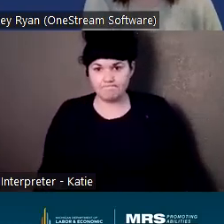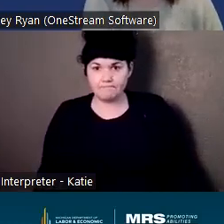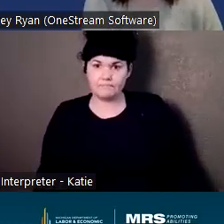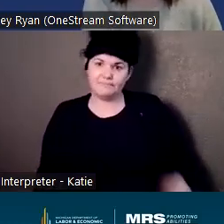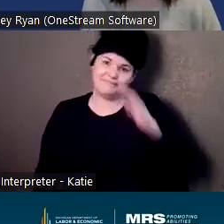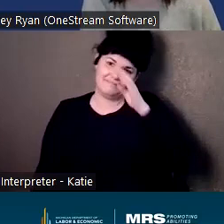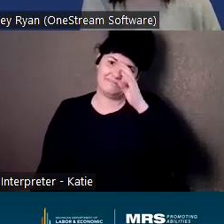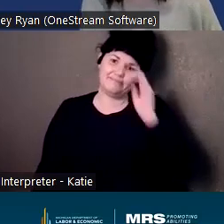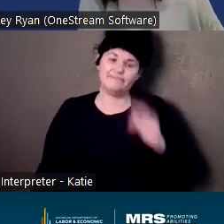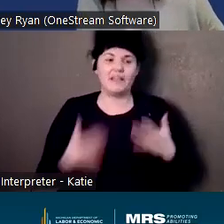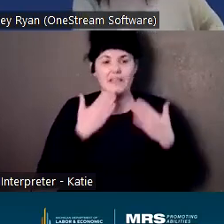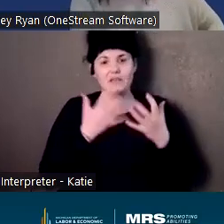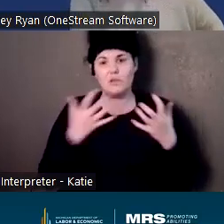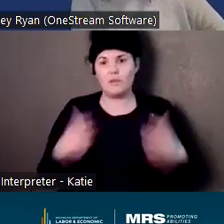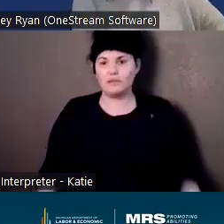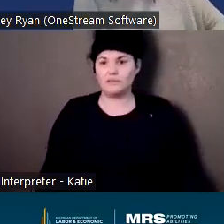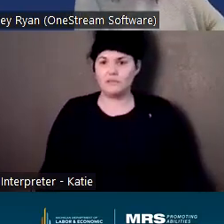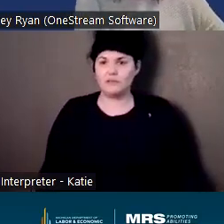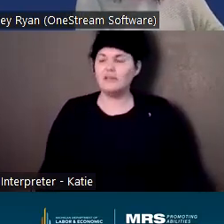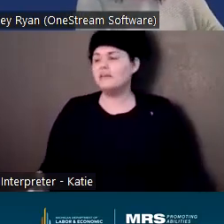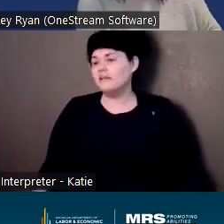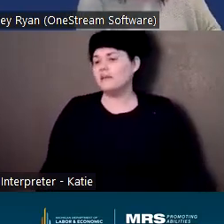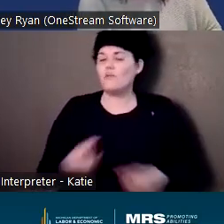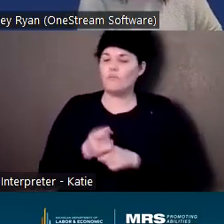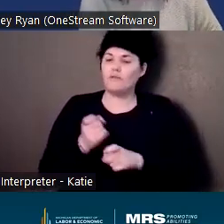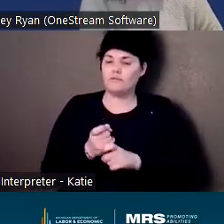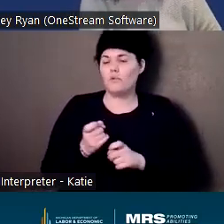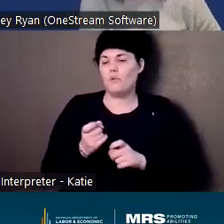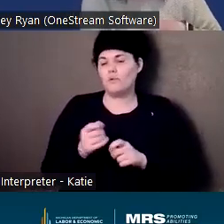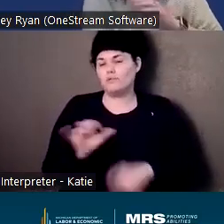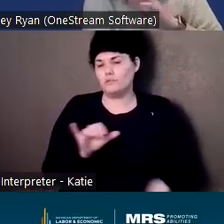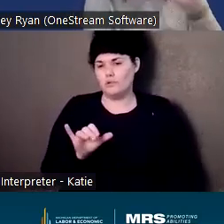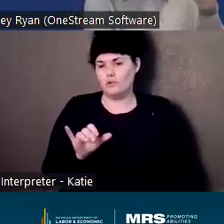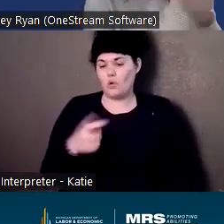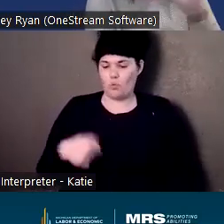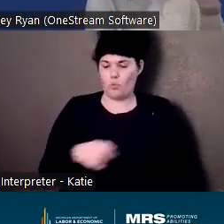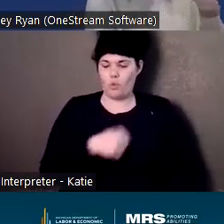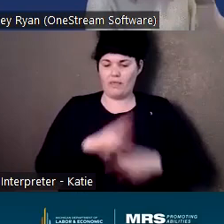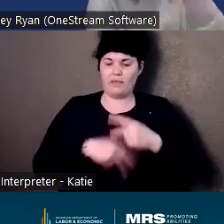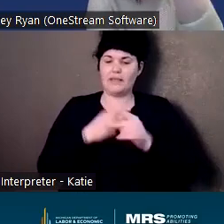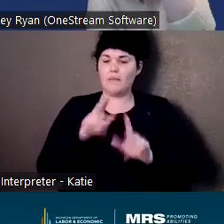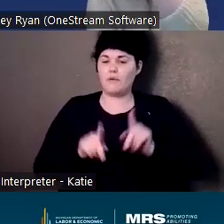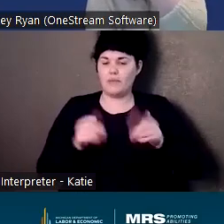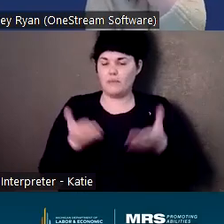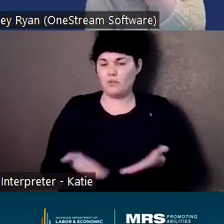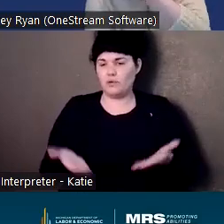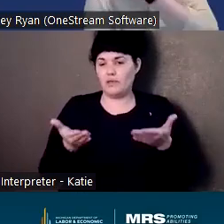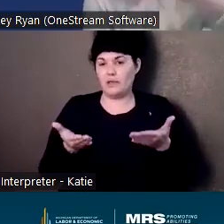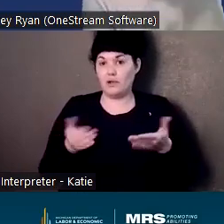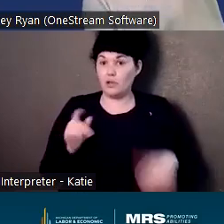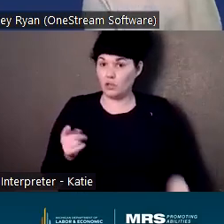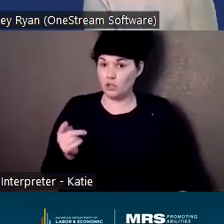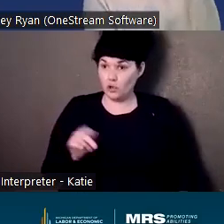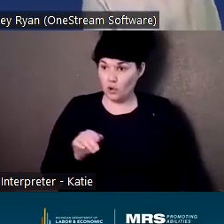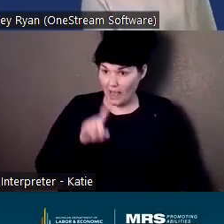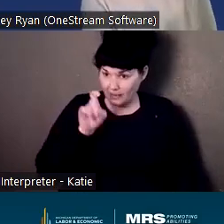much. Oh, go ahead. We joke too with people that we're the type of people here that it's like, you're asking a question in the classroom, right? And we're